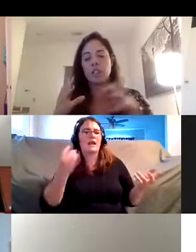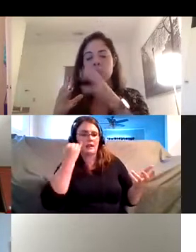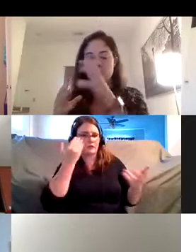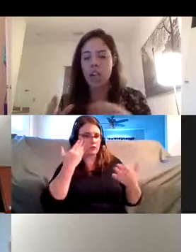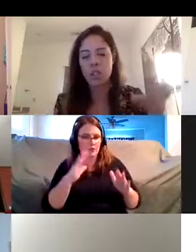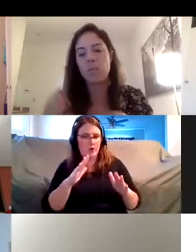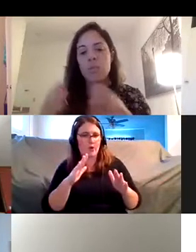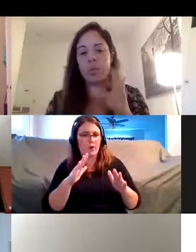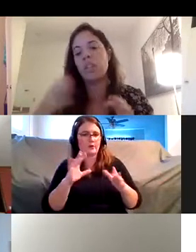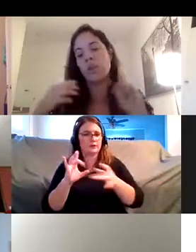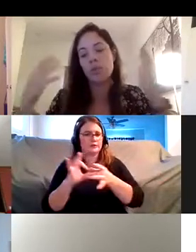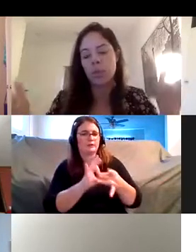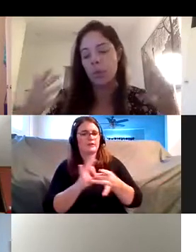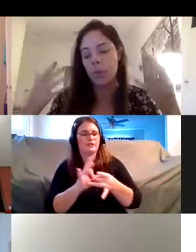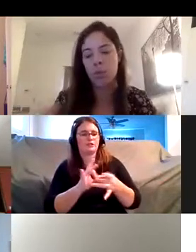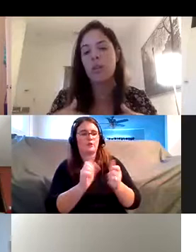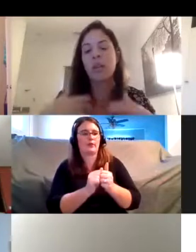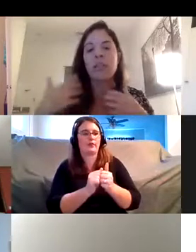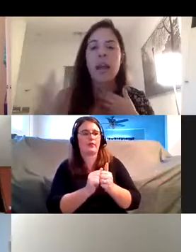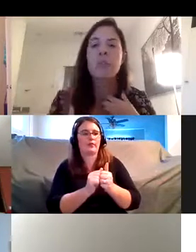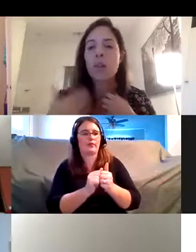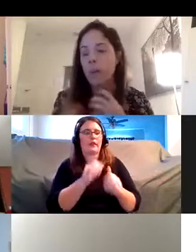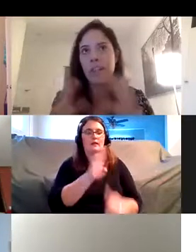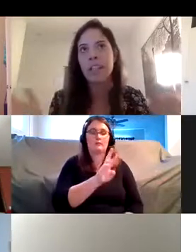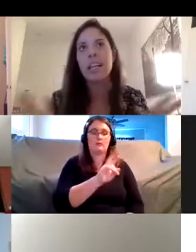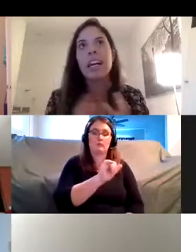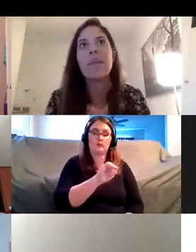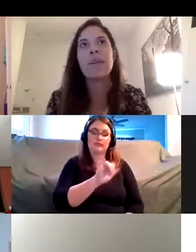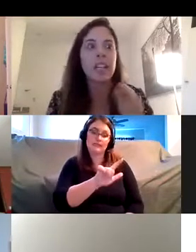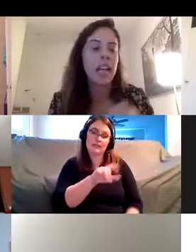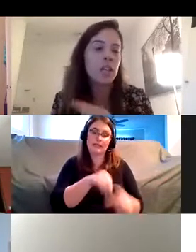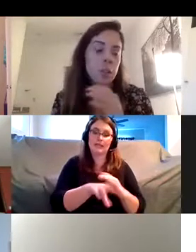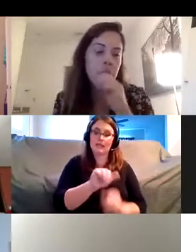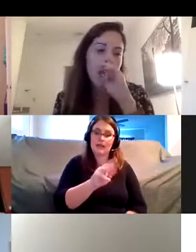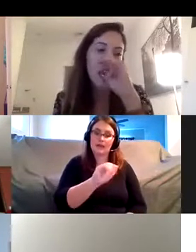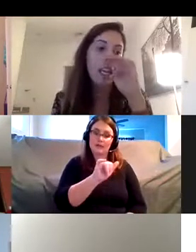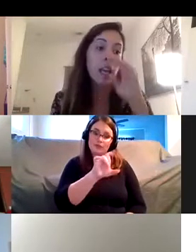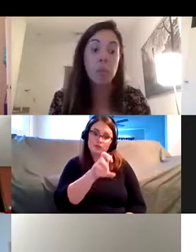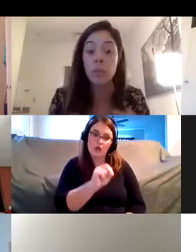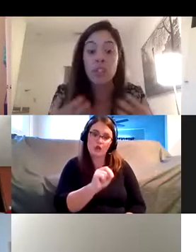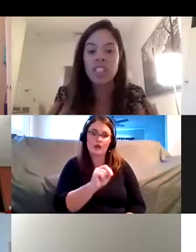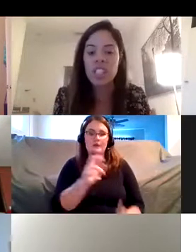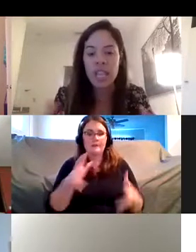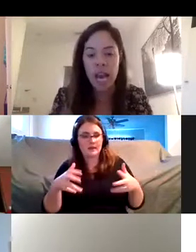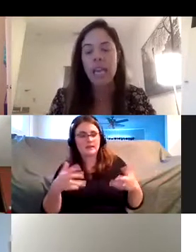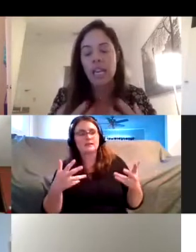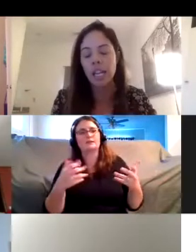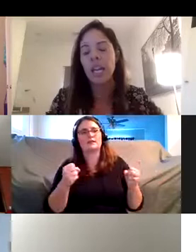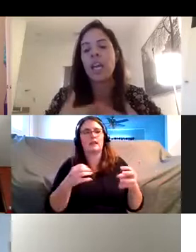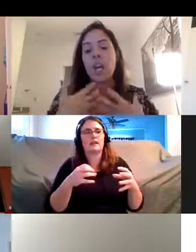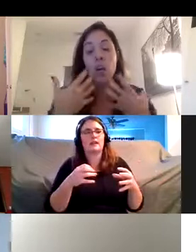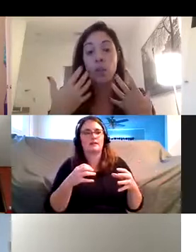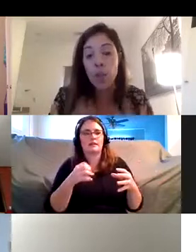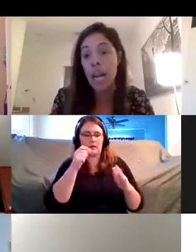an association between, in Brazil, you live in Amazon or whatever. I'm not gonna get into that. And I remember just seeing that, and